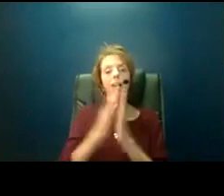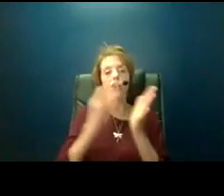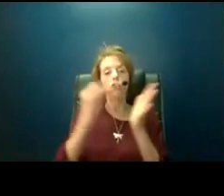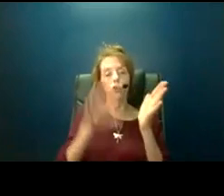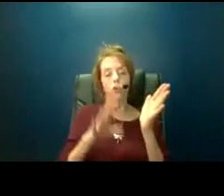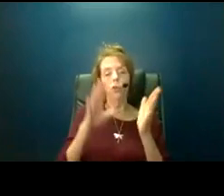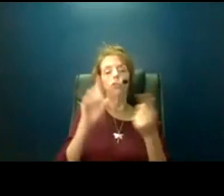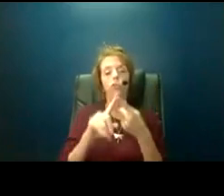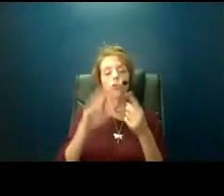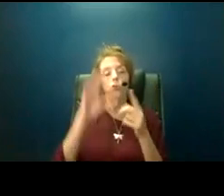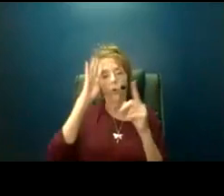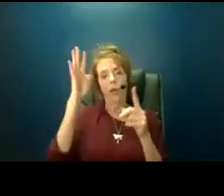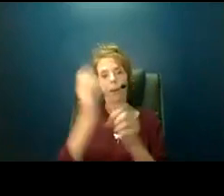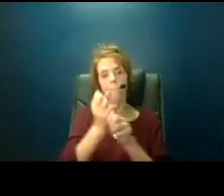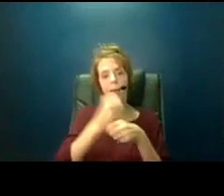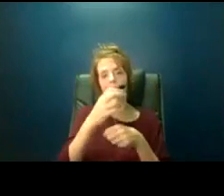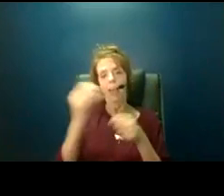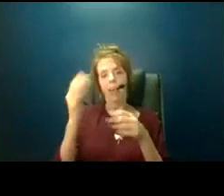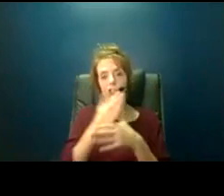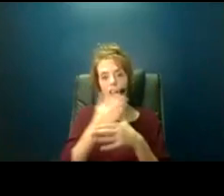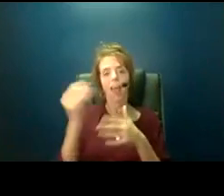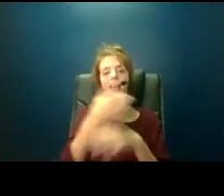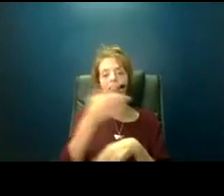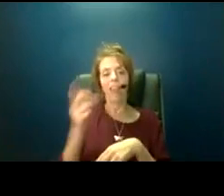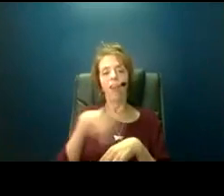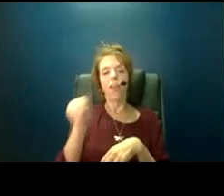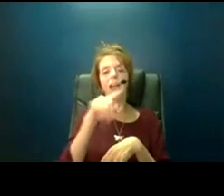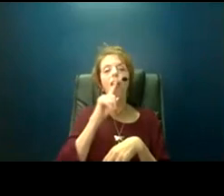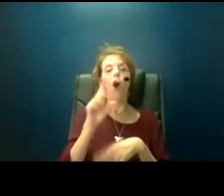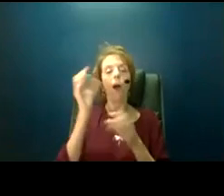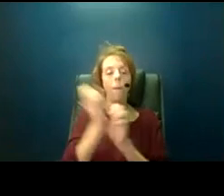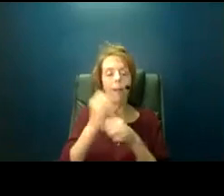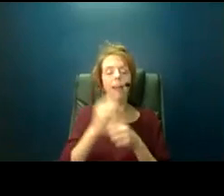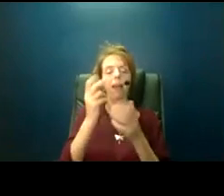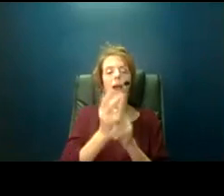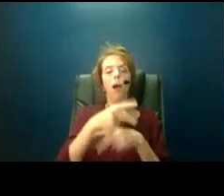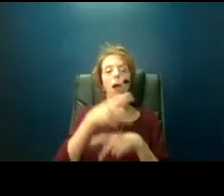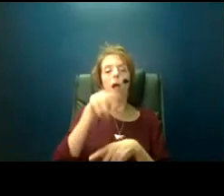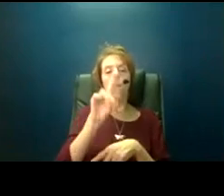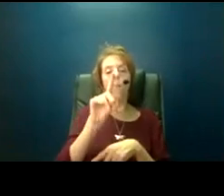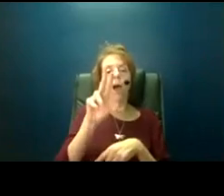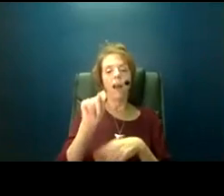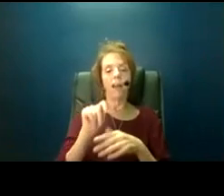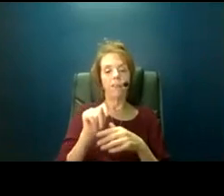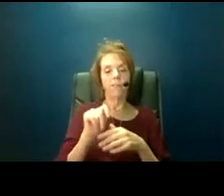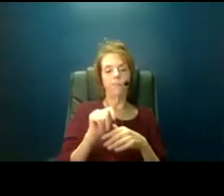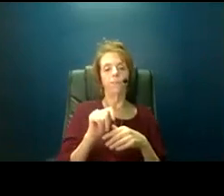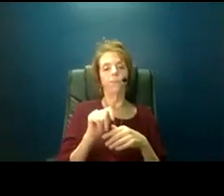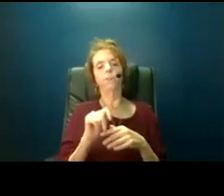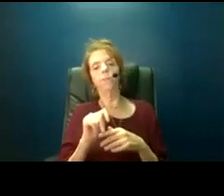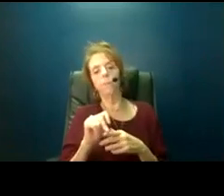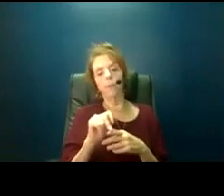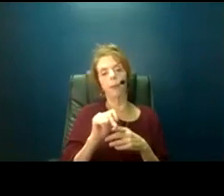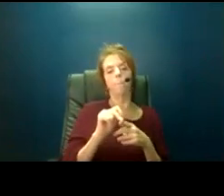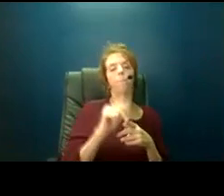students to create, make, and share. And they're making a product. So they're putting a play together. They're using their drawing skills